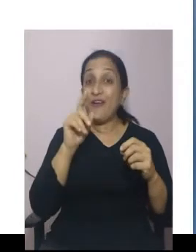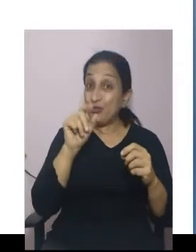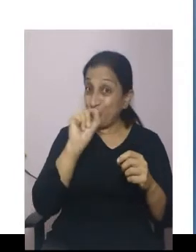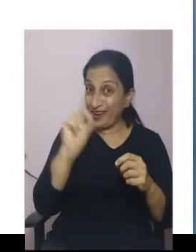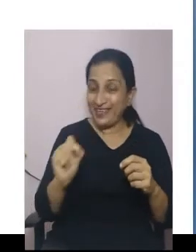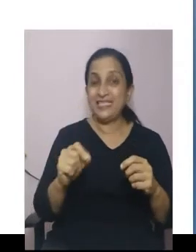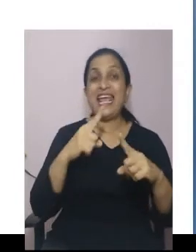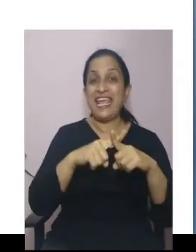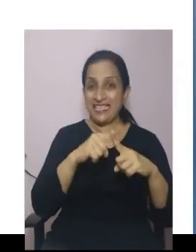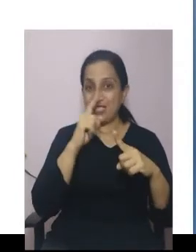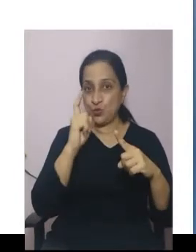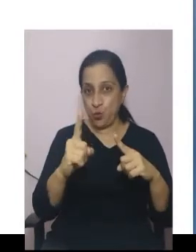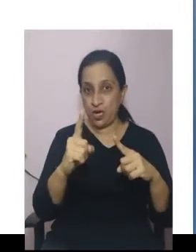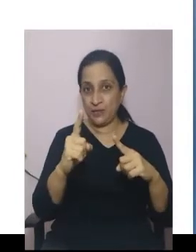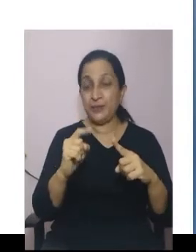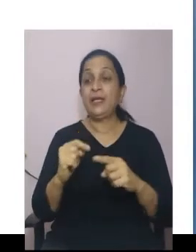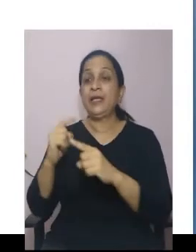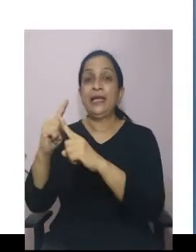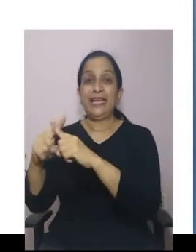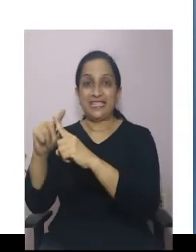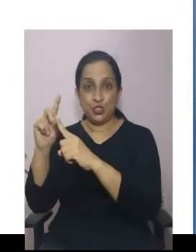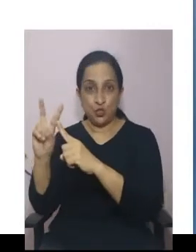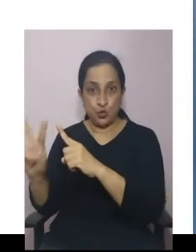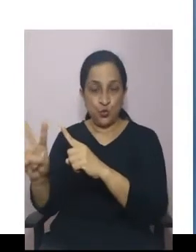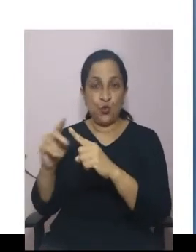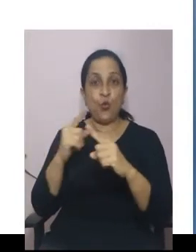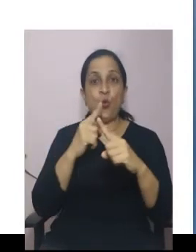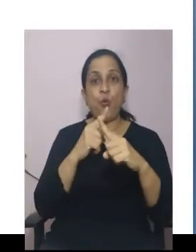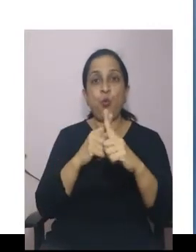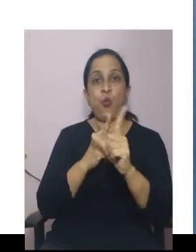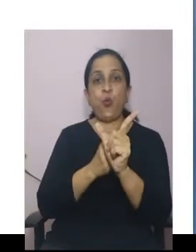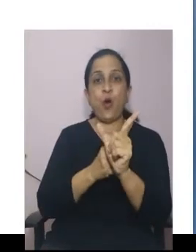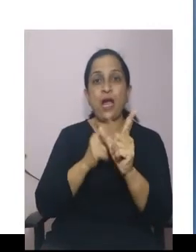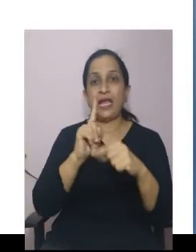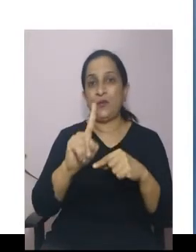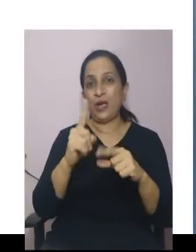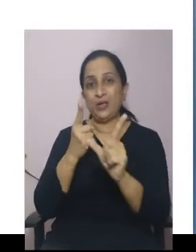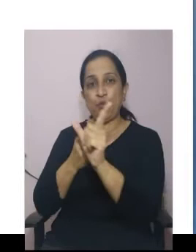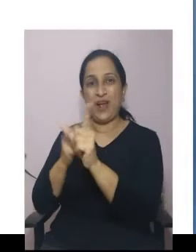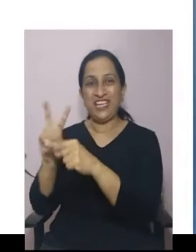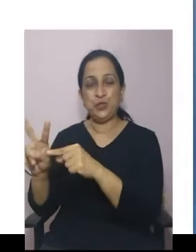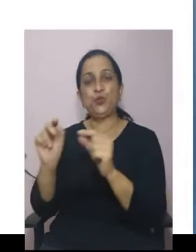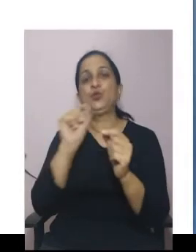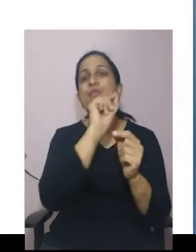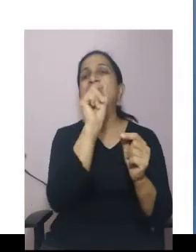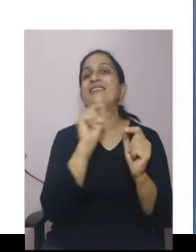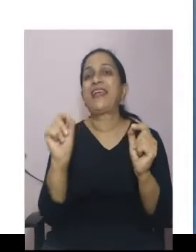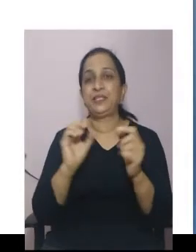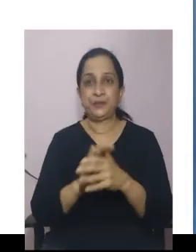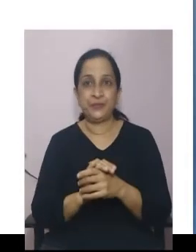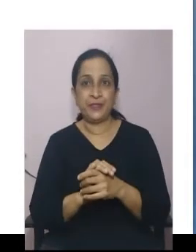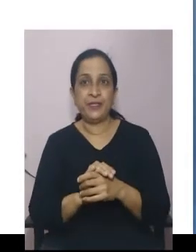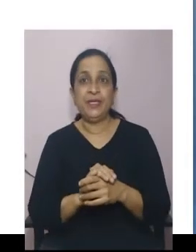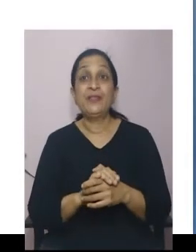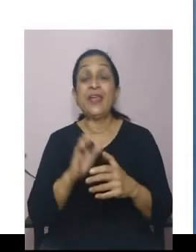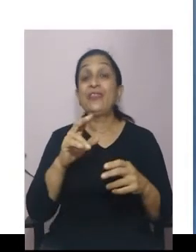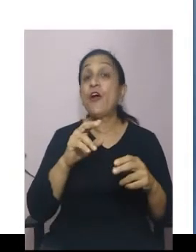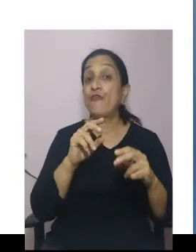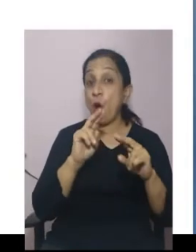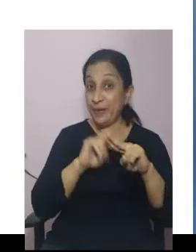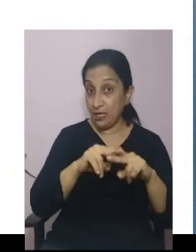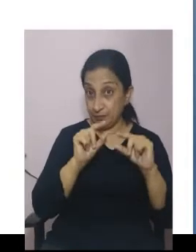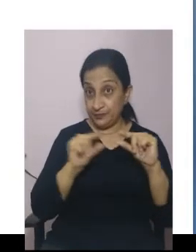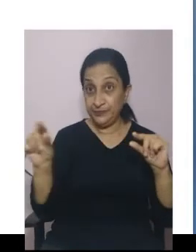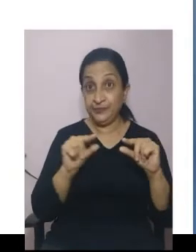x1, y1, x2, y2. Okay, the distance